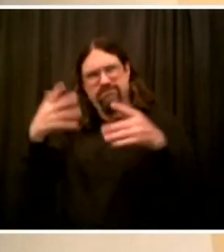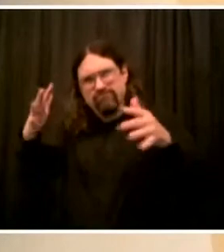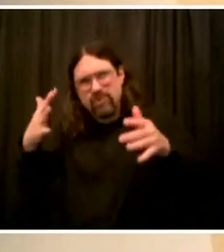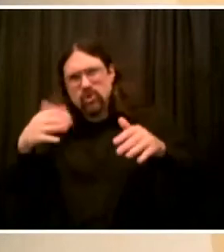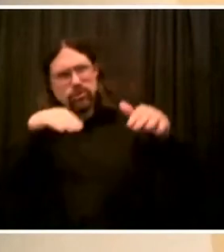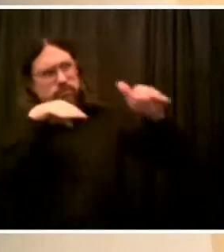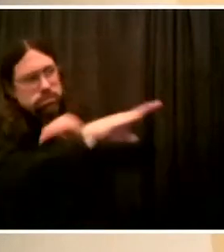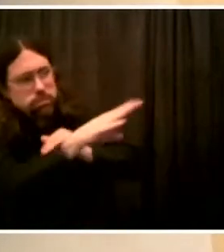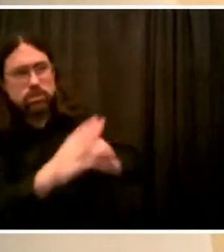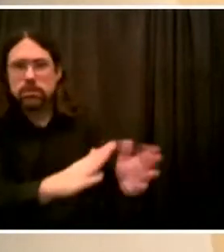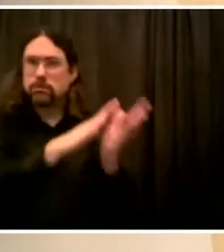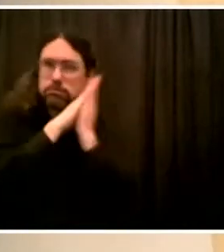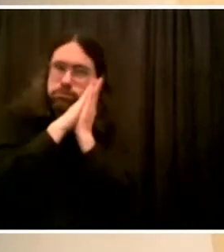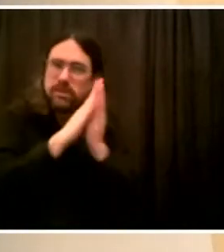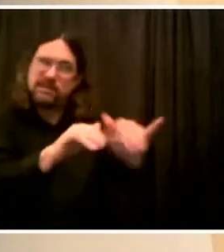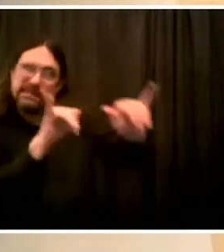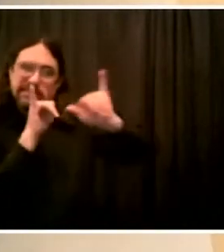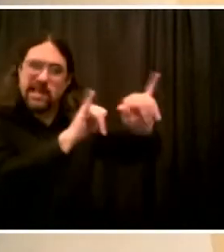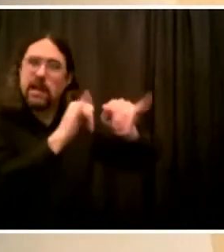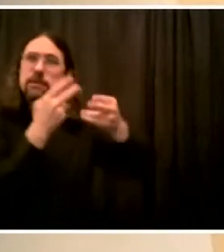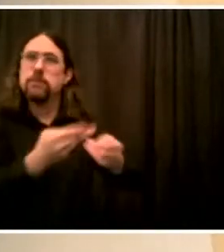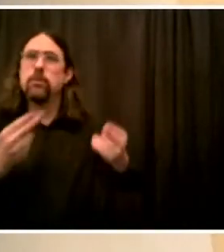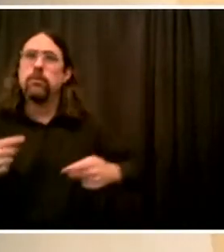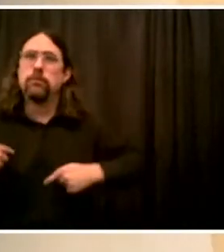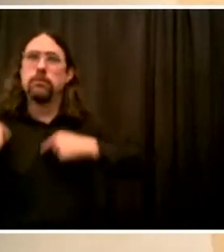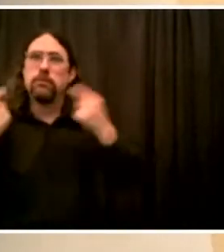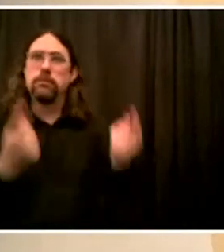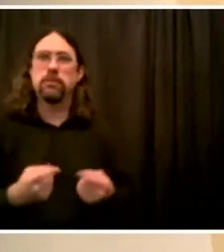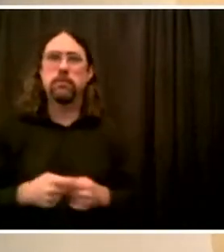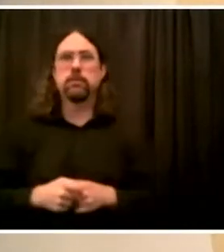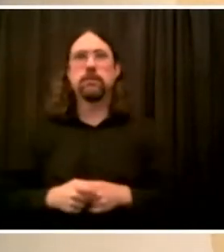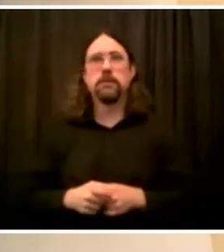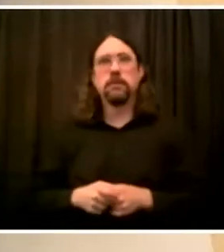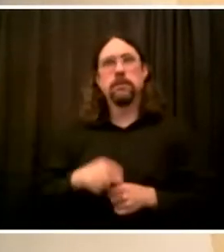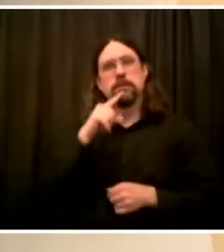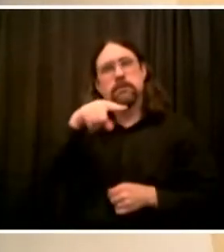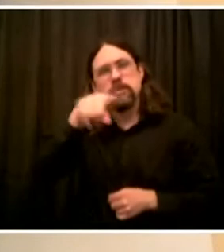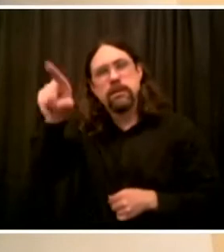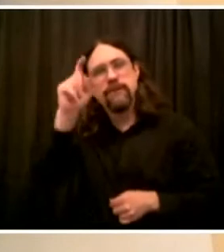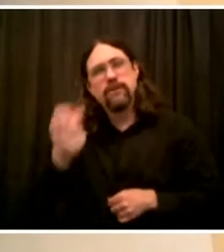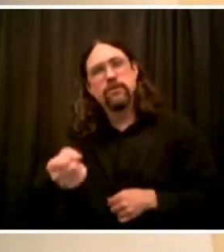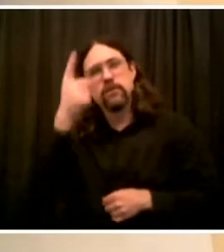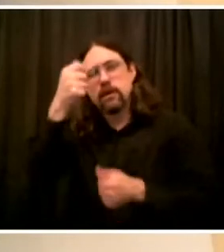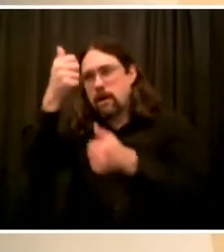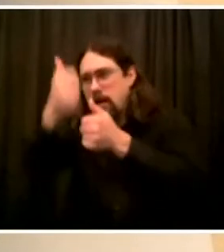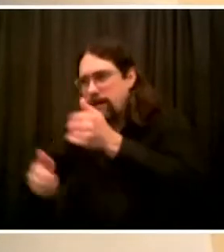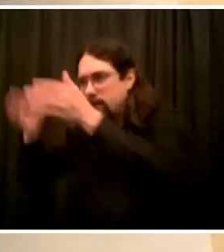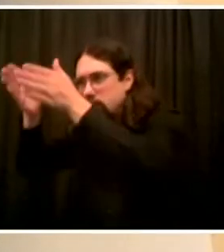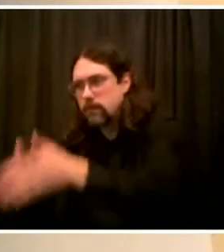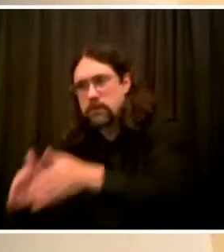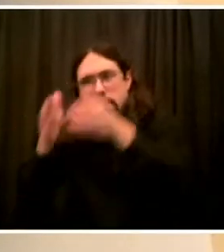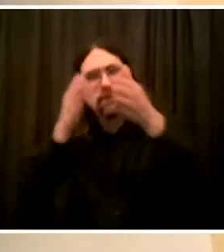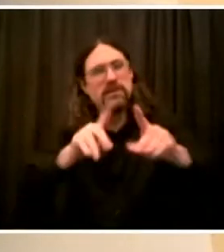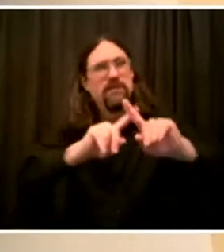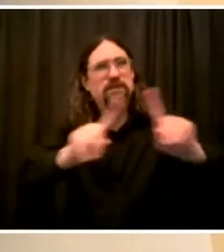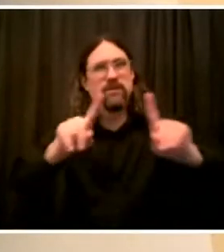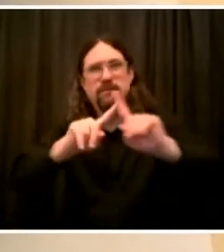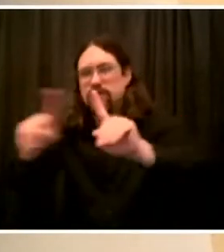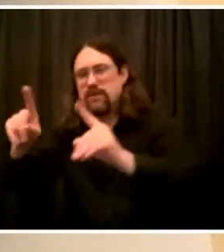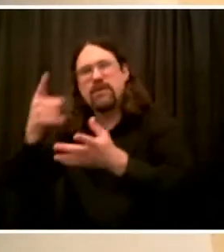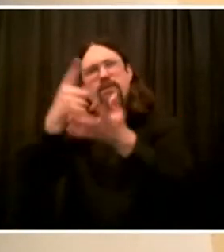you eventually connect with what they want, we can change lives and bring people off the streets. It's certainly true, and we've been saying